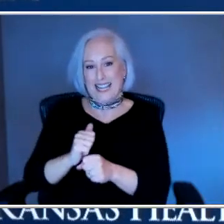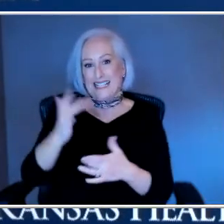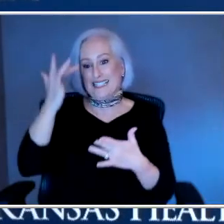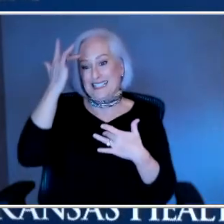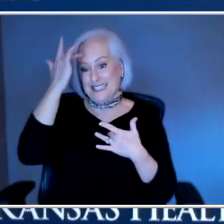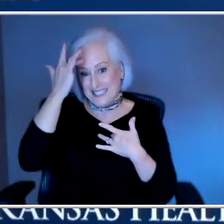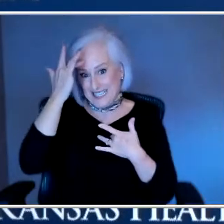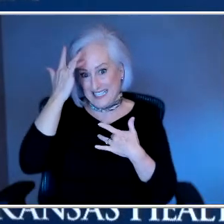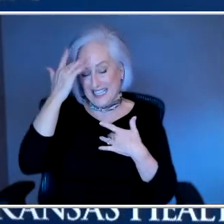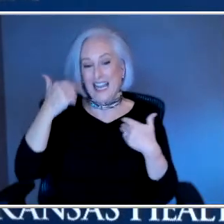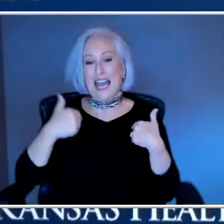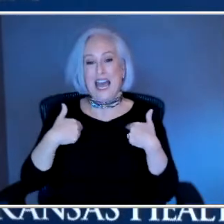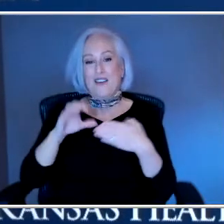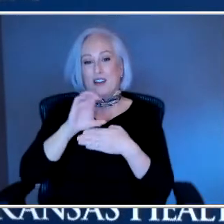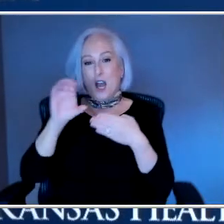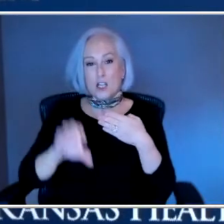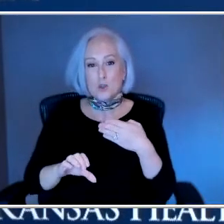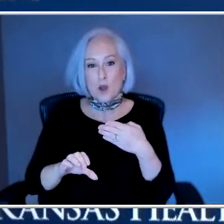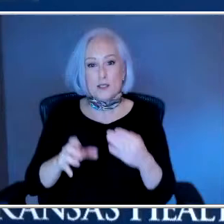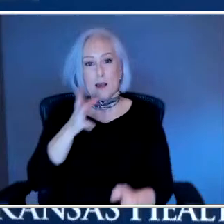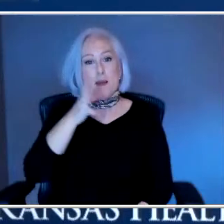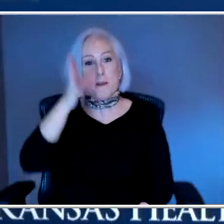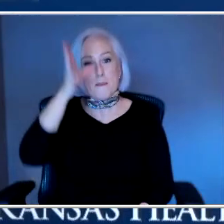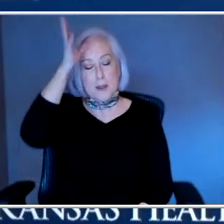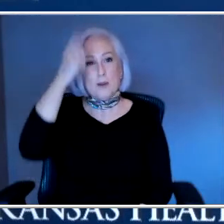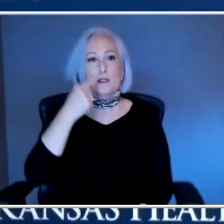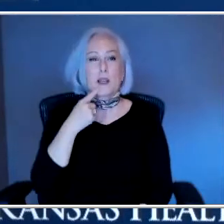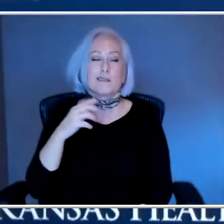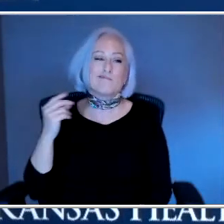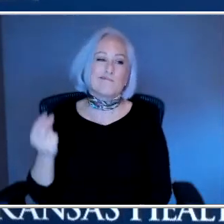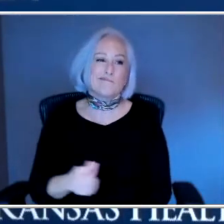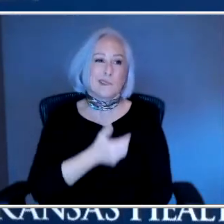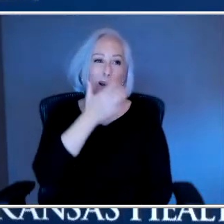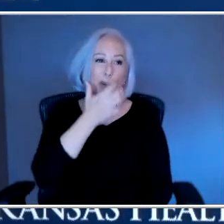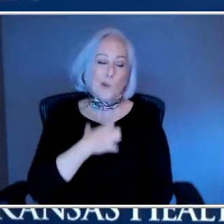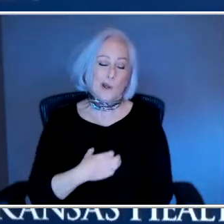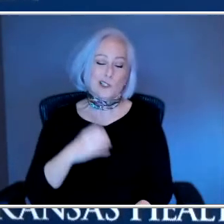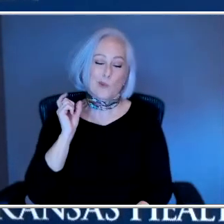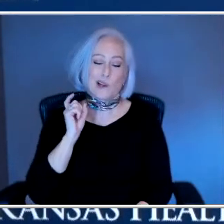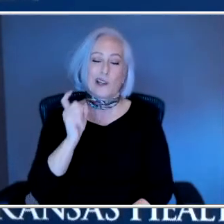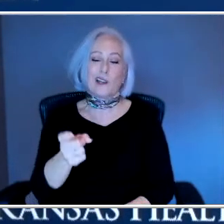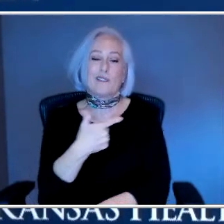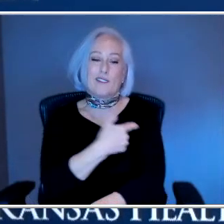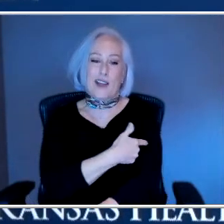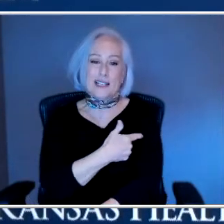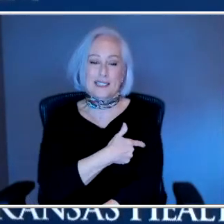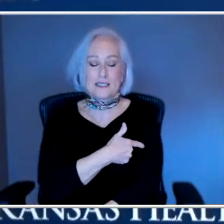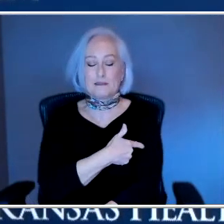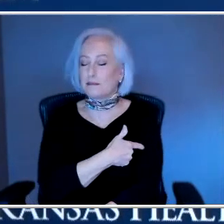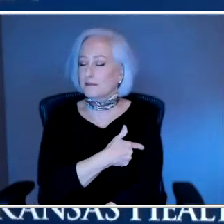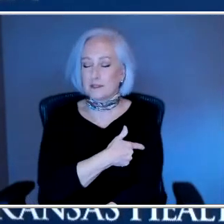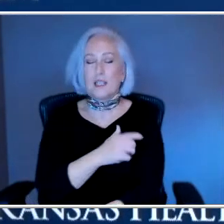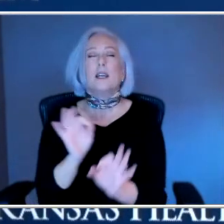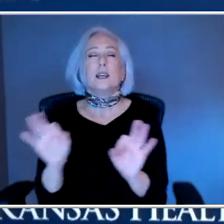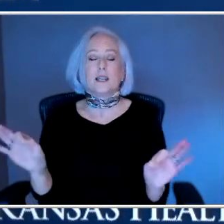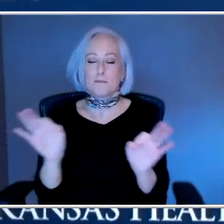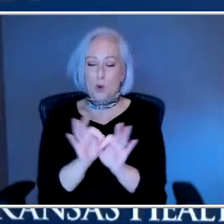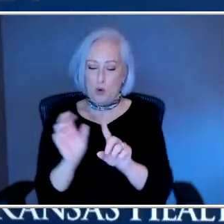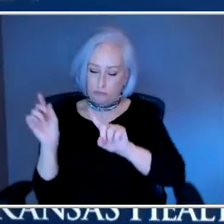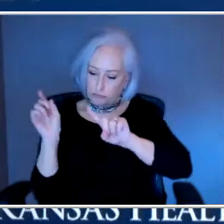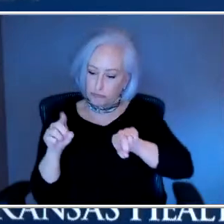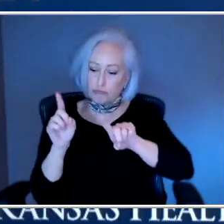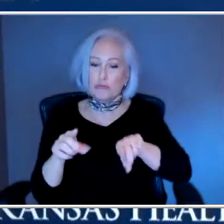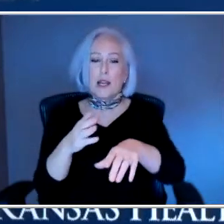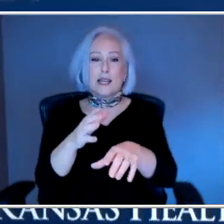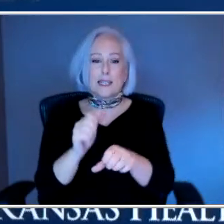always say, I wish we would have gotten vaccinated. So it's vitally important. Go get your hepatitis A vaccine, especially if you're living in